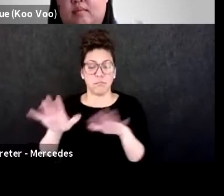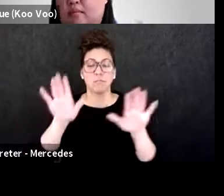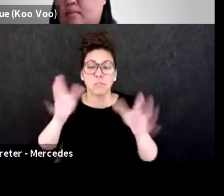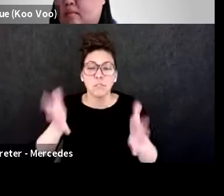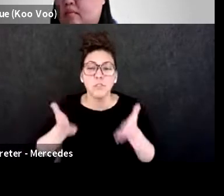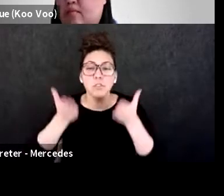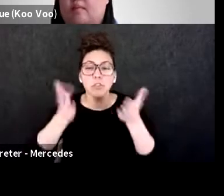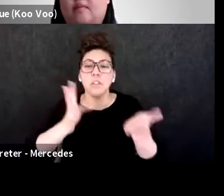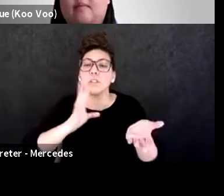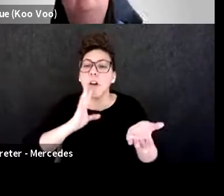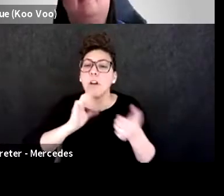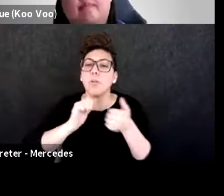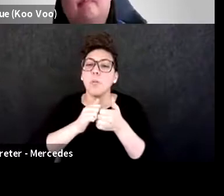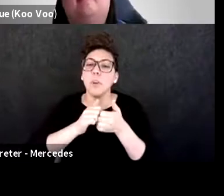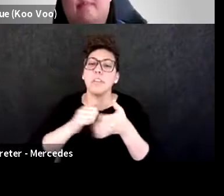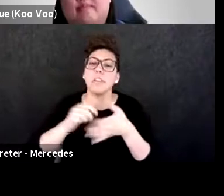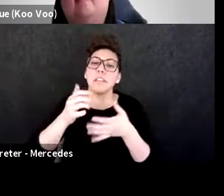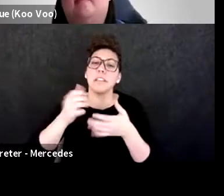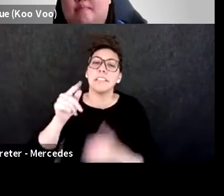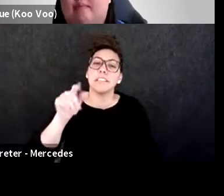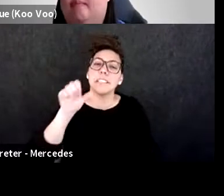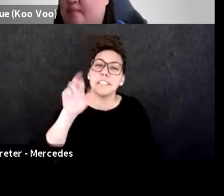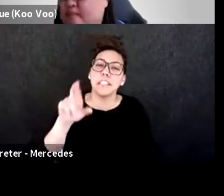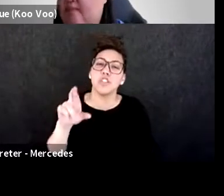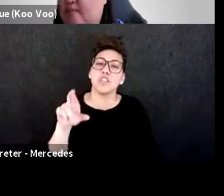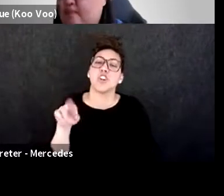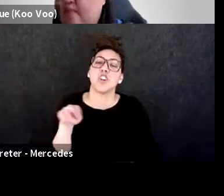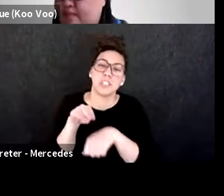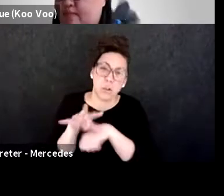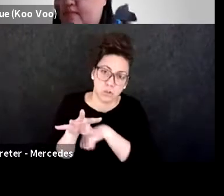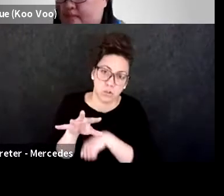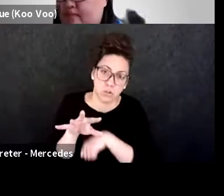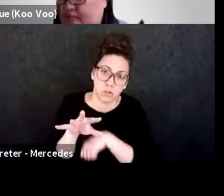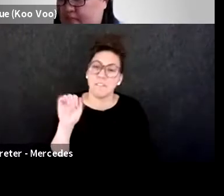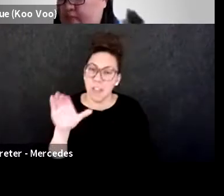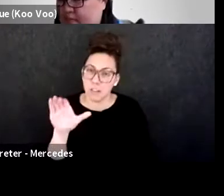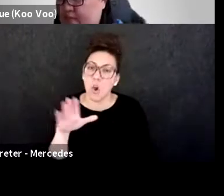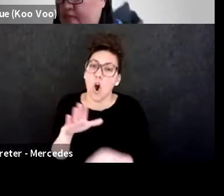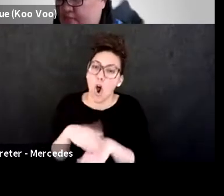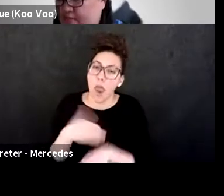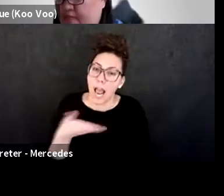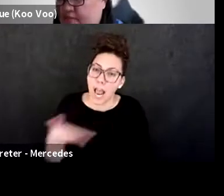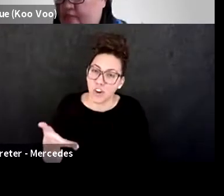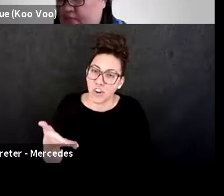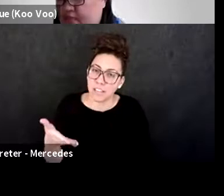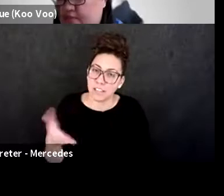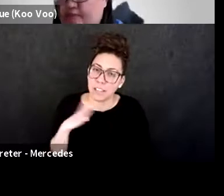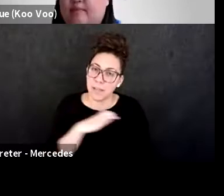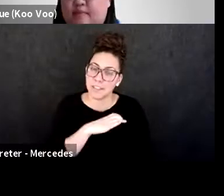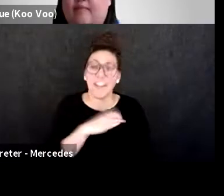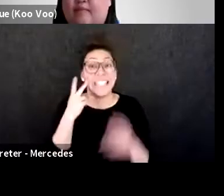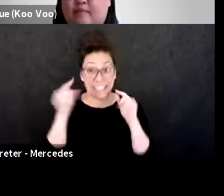to senior faculty or counselors who have been on hiring committees. And I see Joseph, Koo, and David all